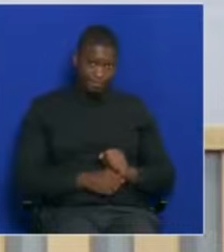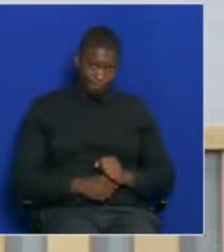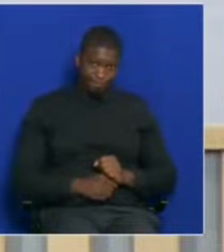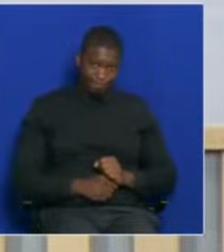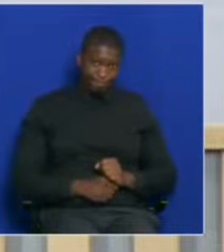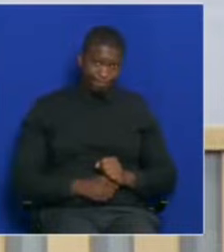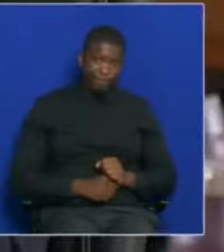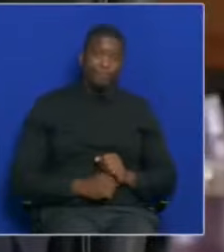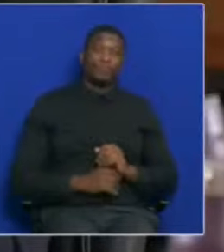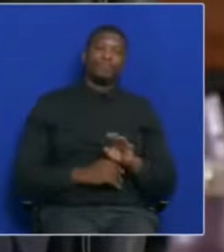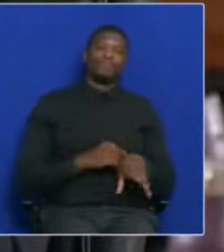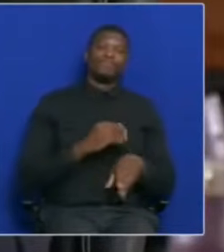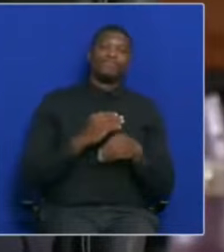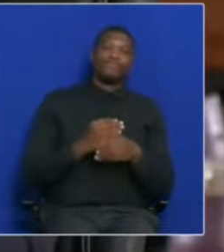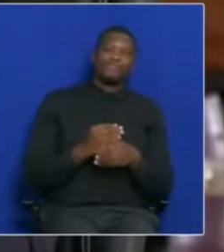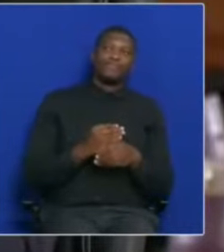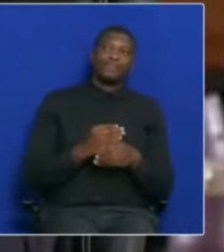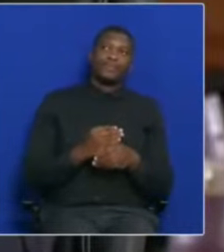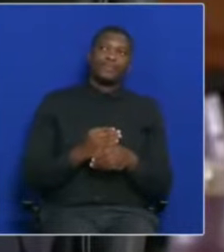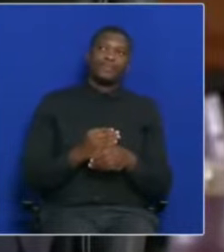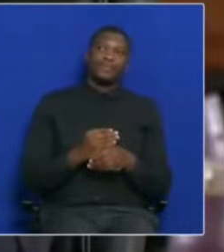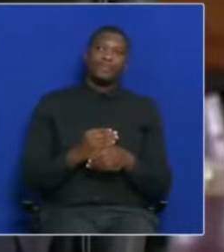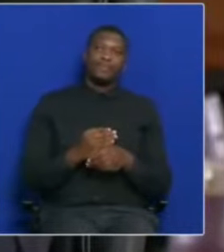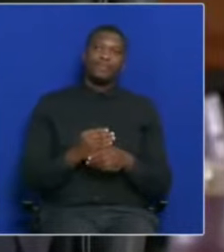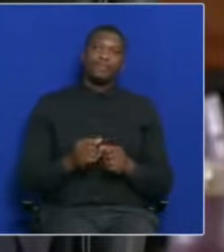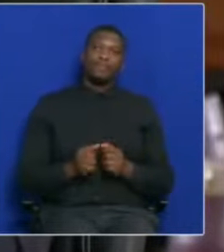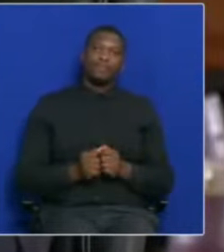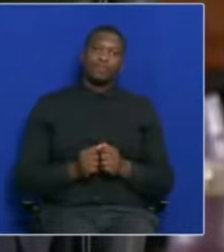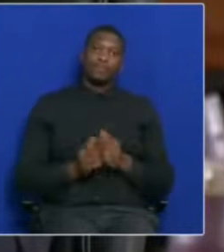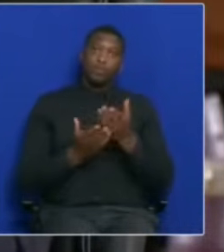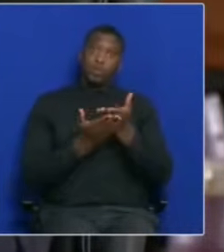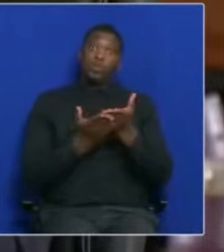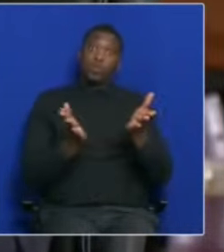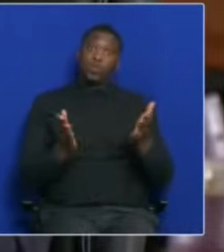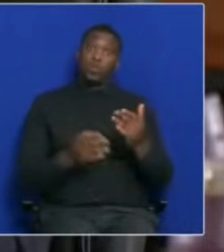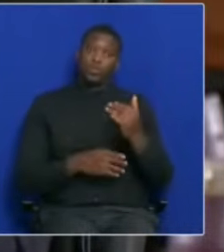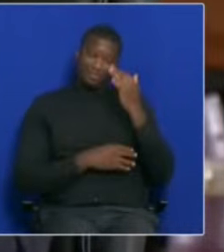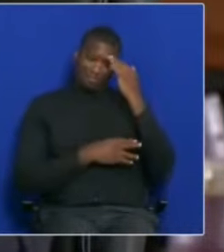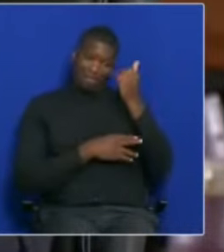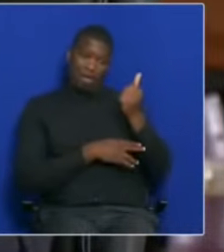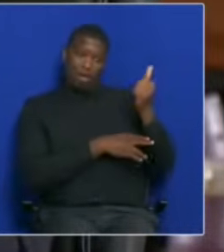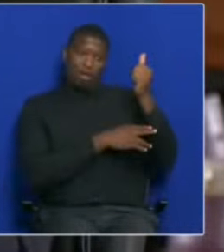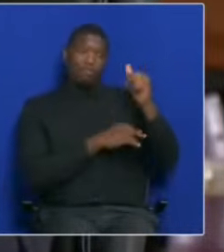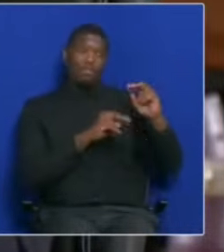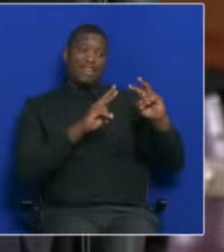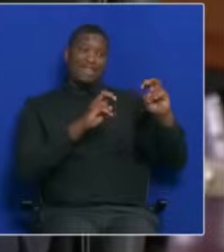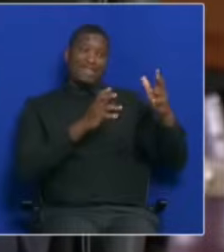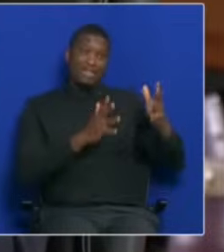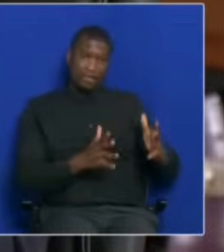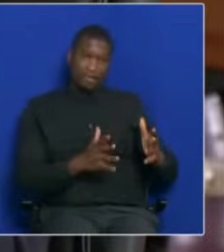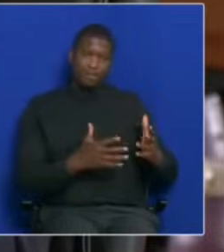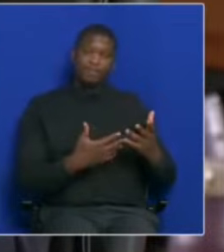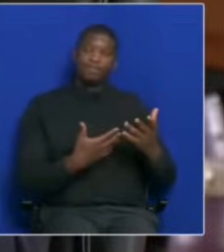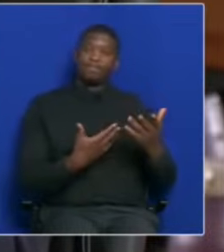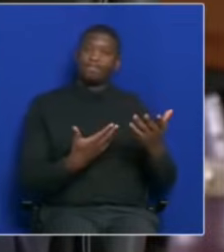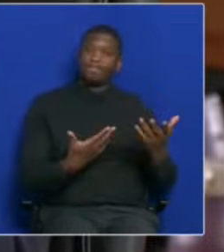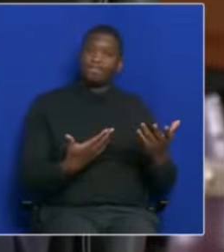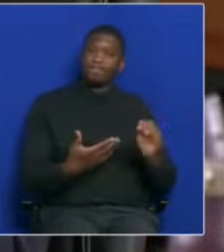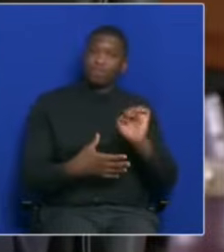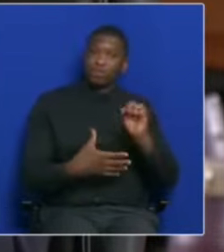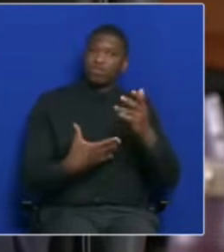they, you as the head of investigations are also, you get this